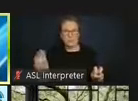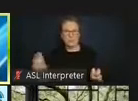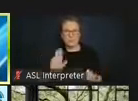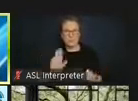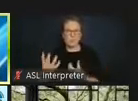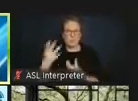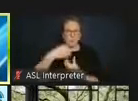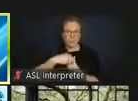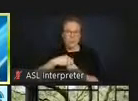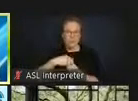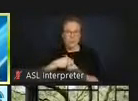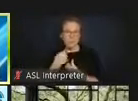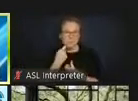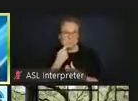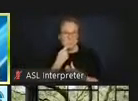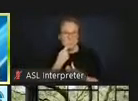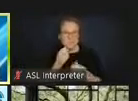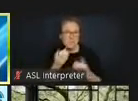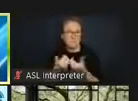in those sessions.